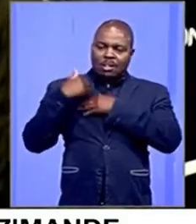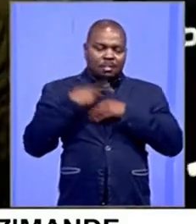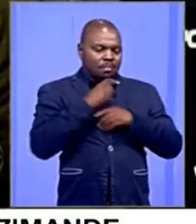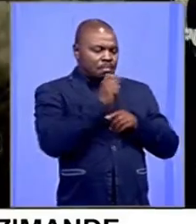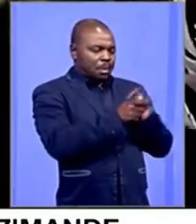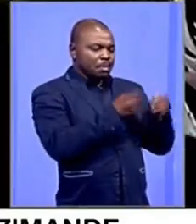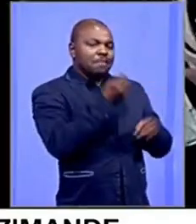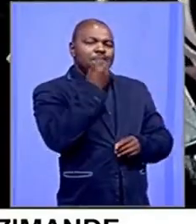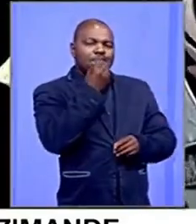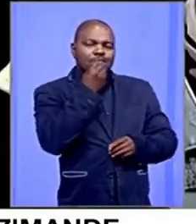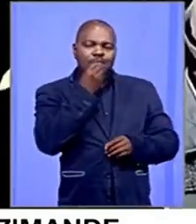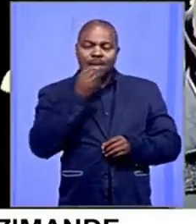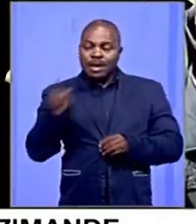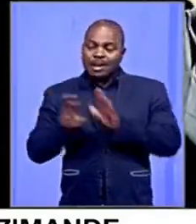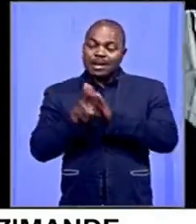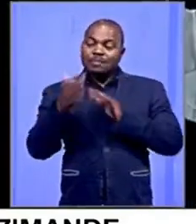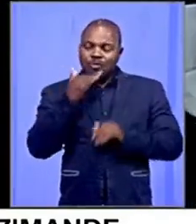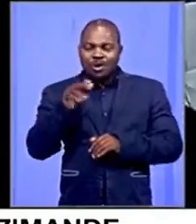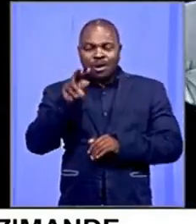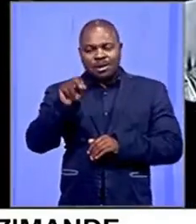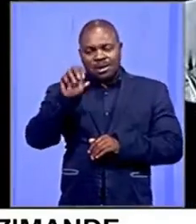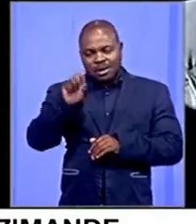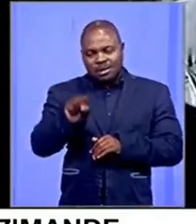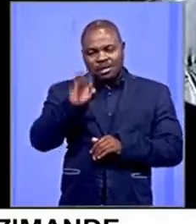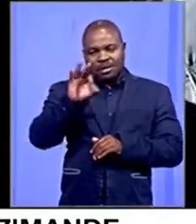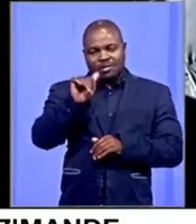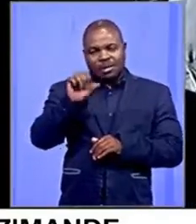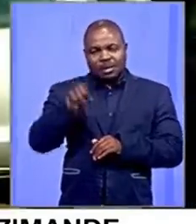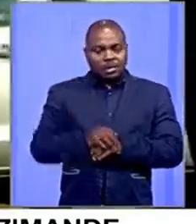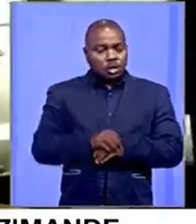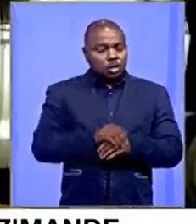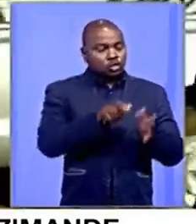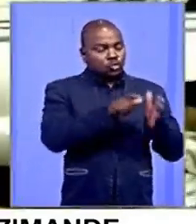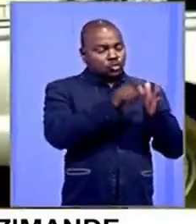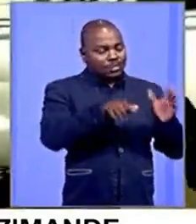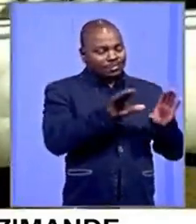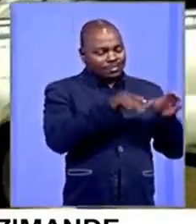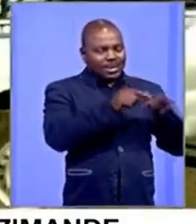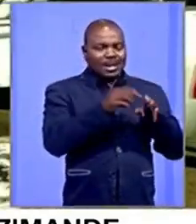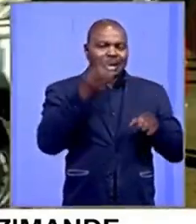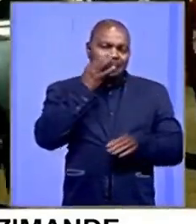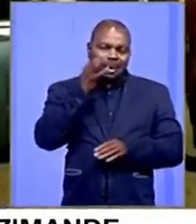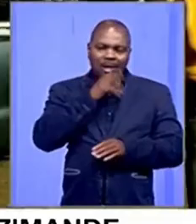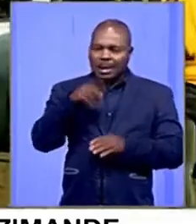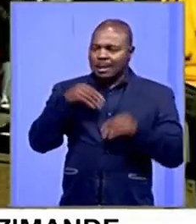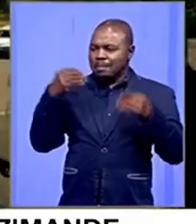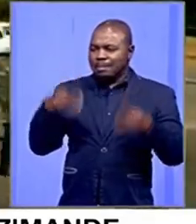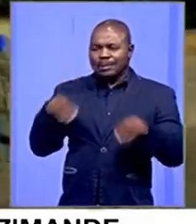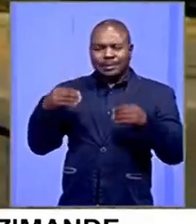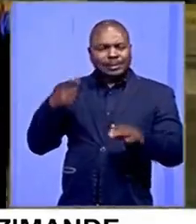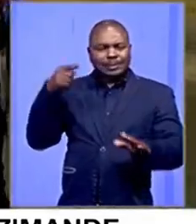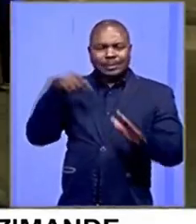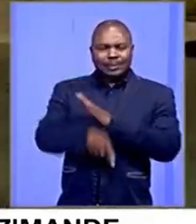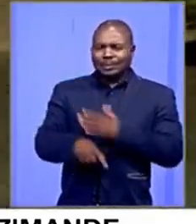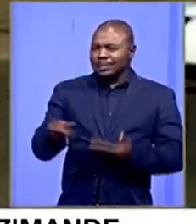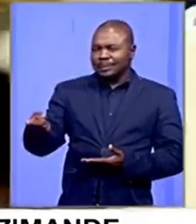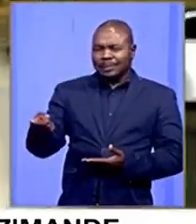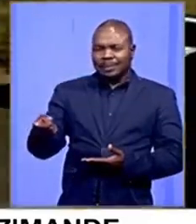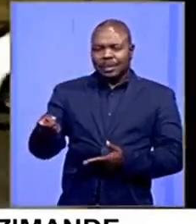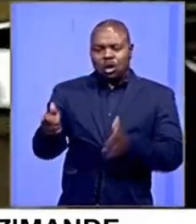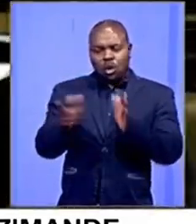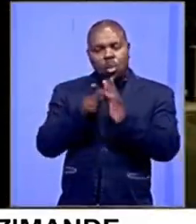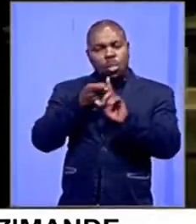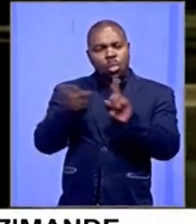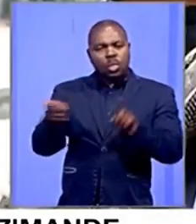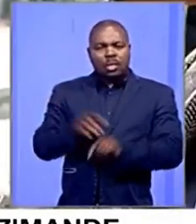a dijo mo boemong ba NSFAS. Mekgatlho ya baithuti ya rekgato eo ke bosenyi ba kgwebo ka madi go se mo molaong.